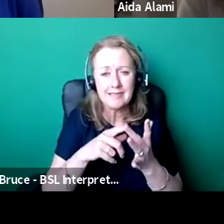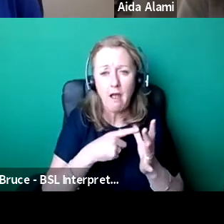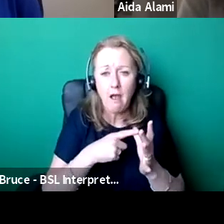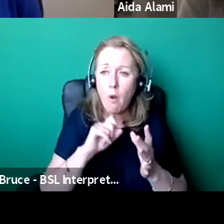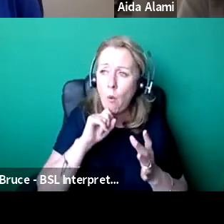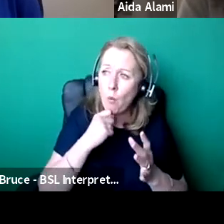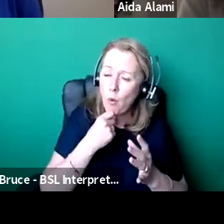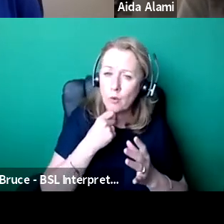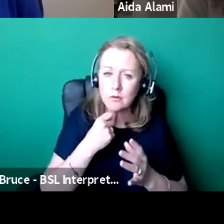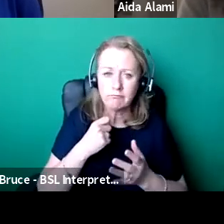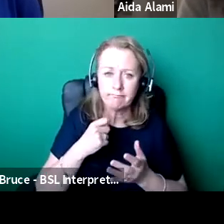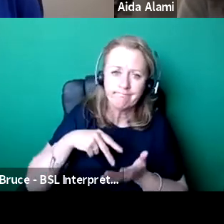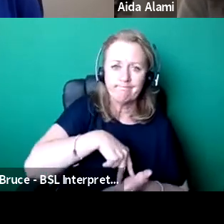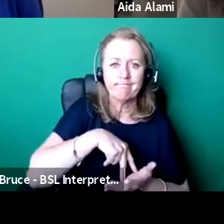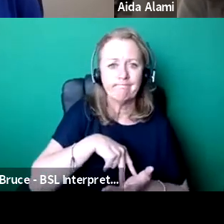stand up